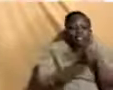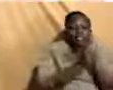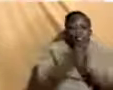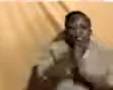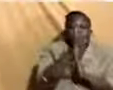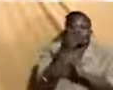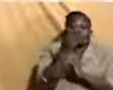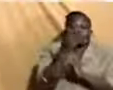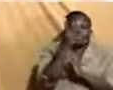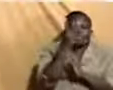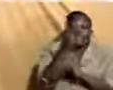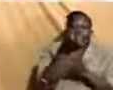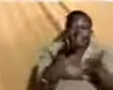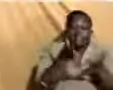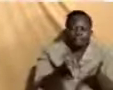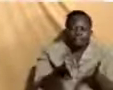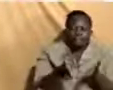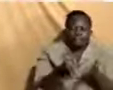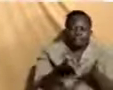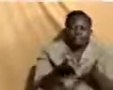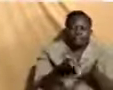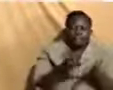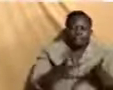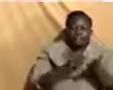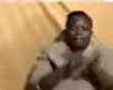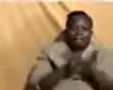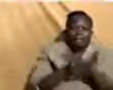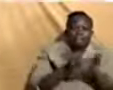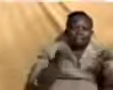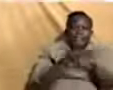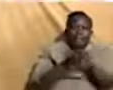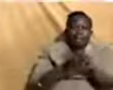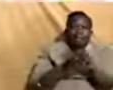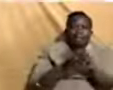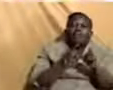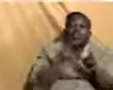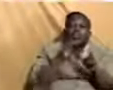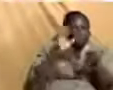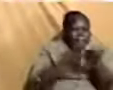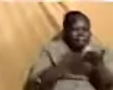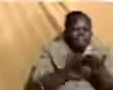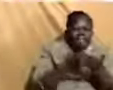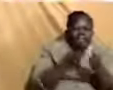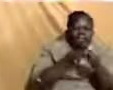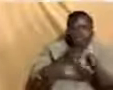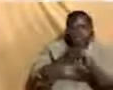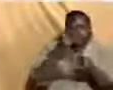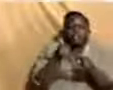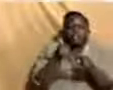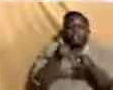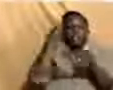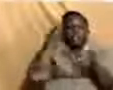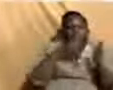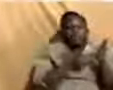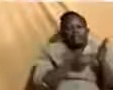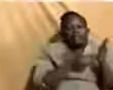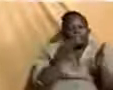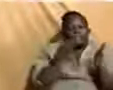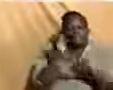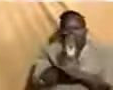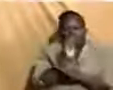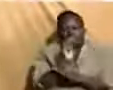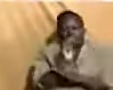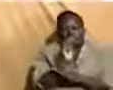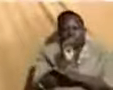there. That same Article 143, Clause 3 can also apply to minor traffic offenses. For example, if you look at